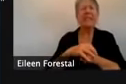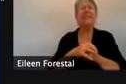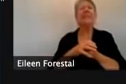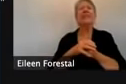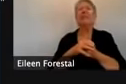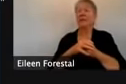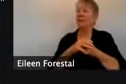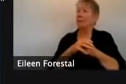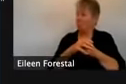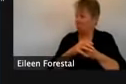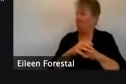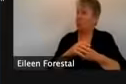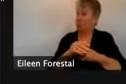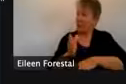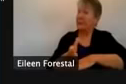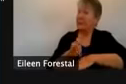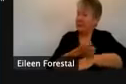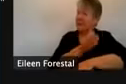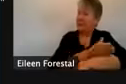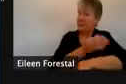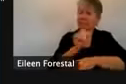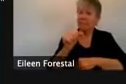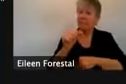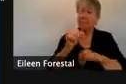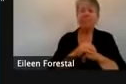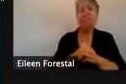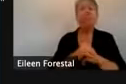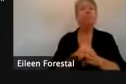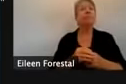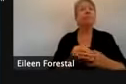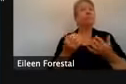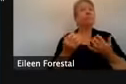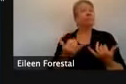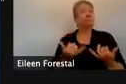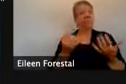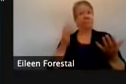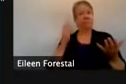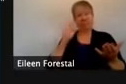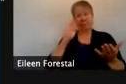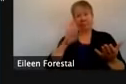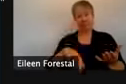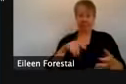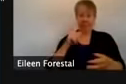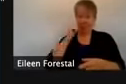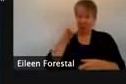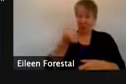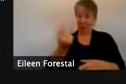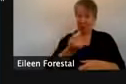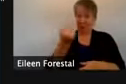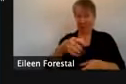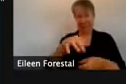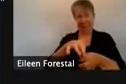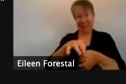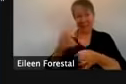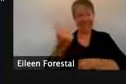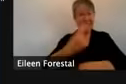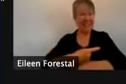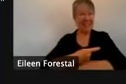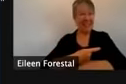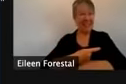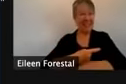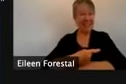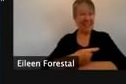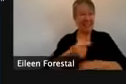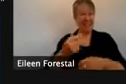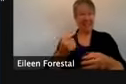Next up, as we know, tomorrow is election day, but we've really been in an entire election season to ensure that everyone